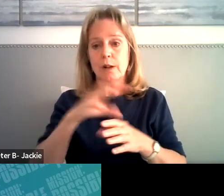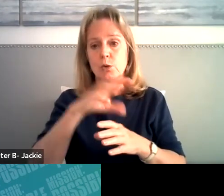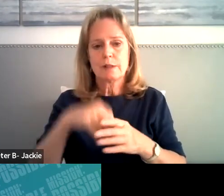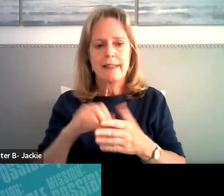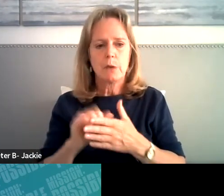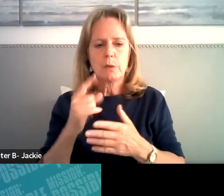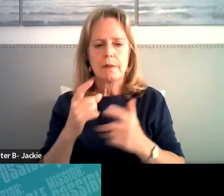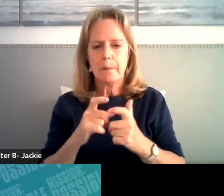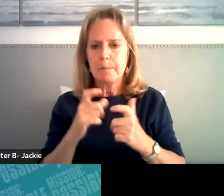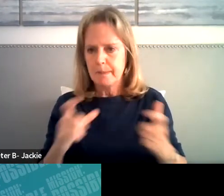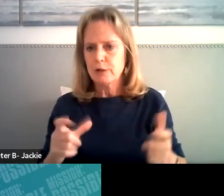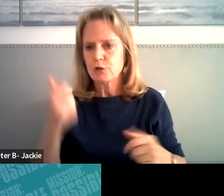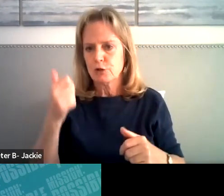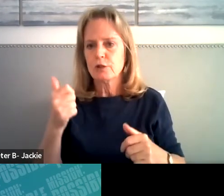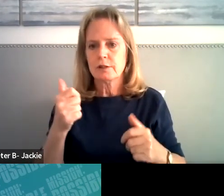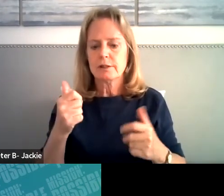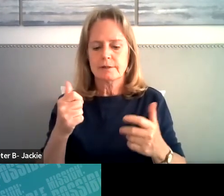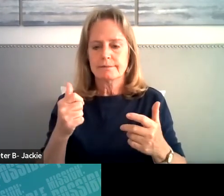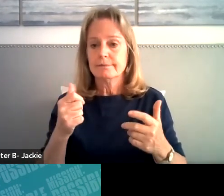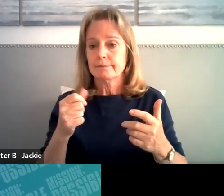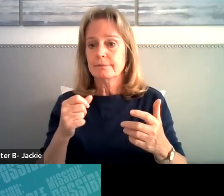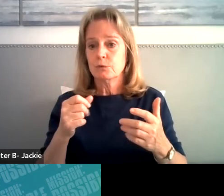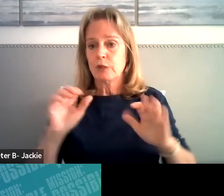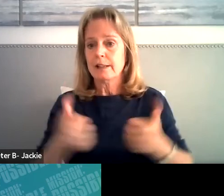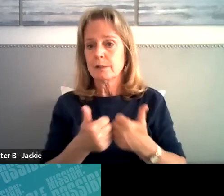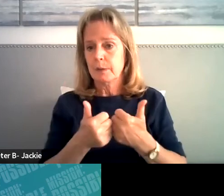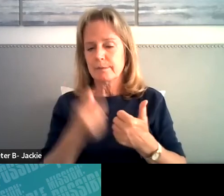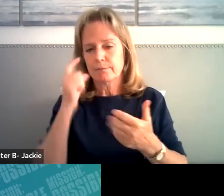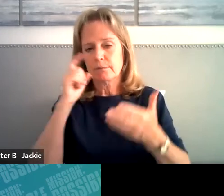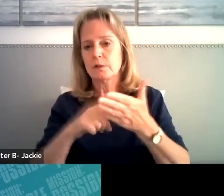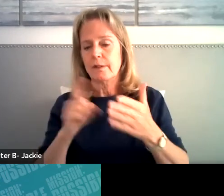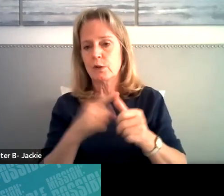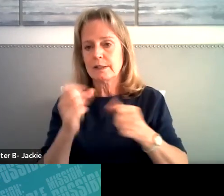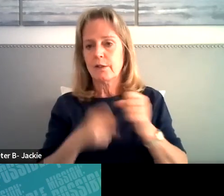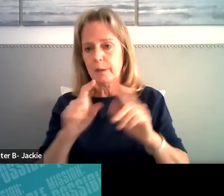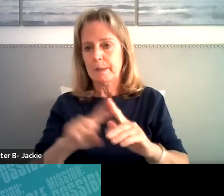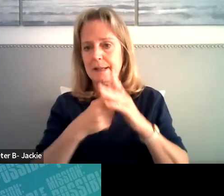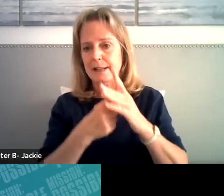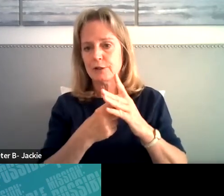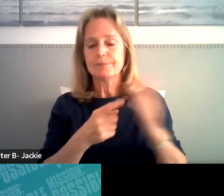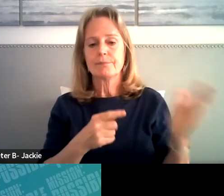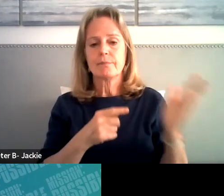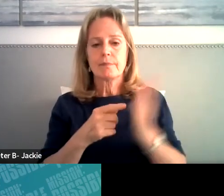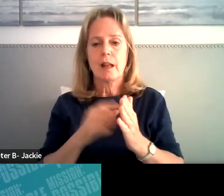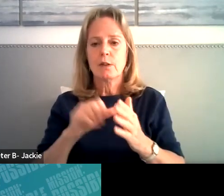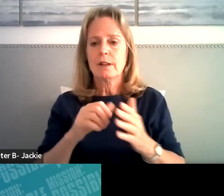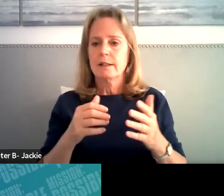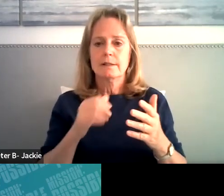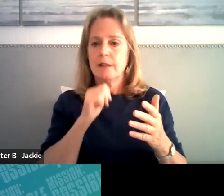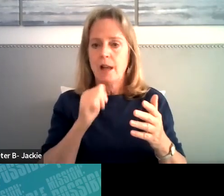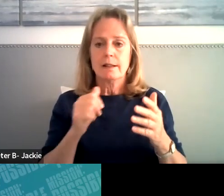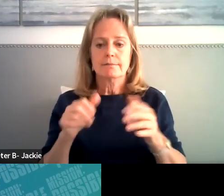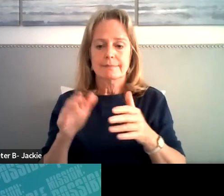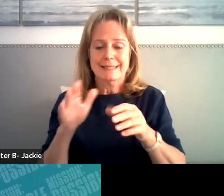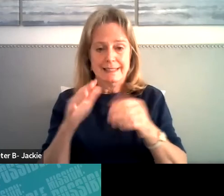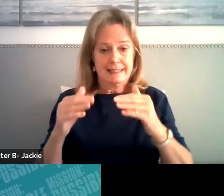of the major challenges that we dealt on our first year of implementation. The other one is lack of common planning time and increase